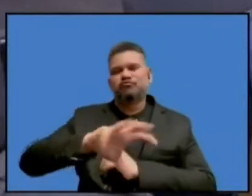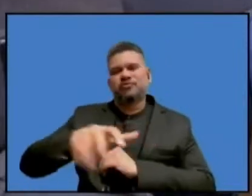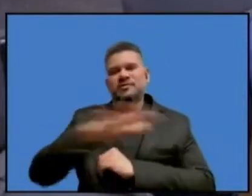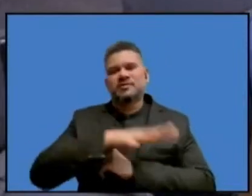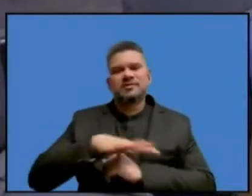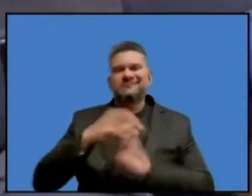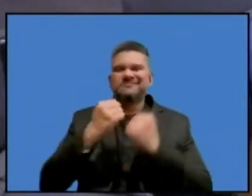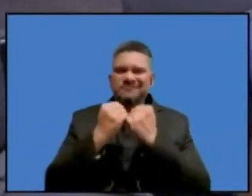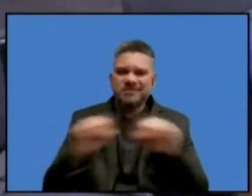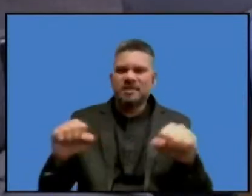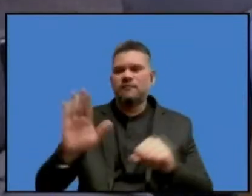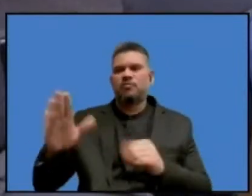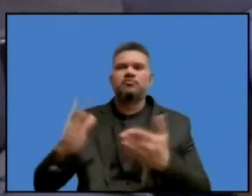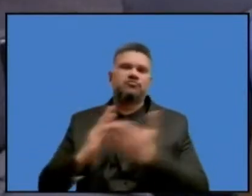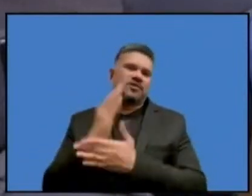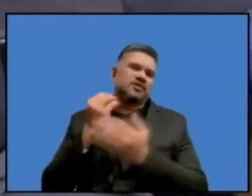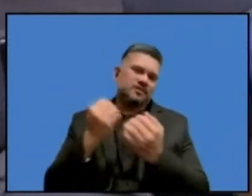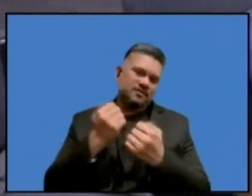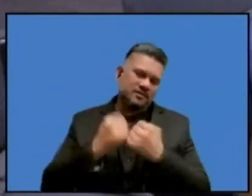basic rights. Thank you.